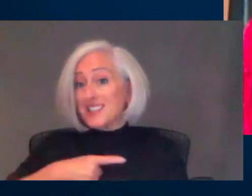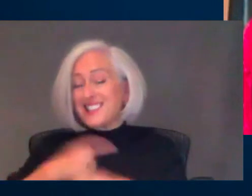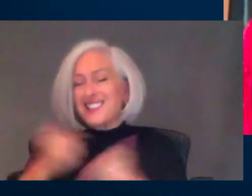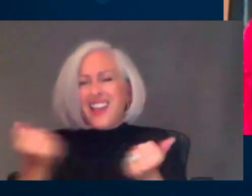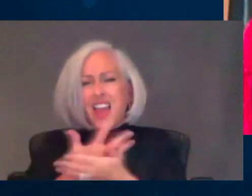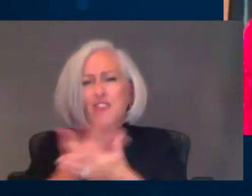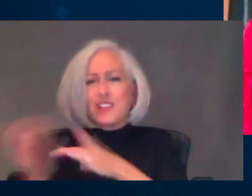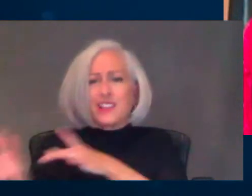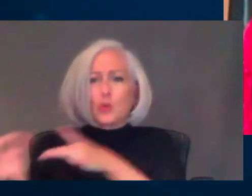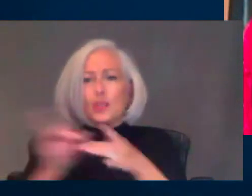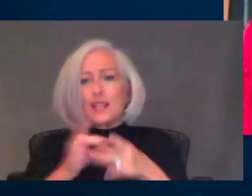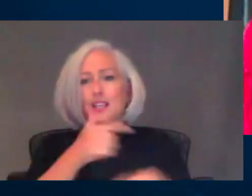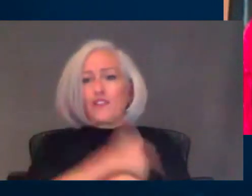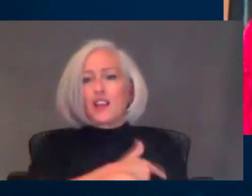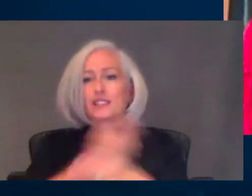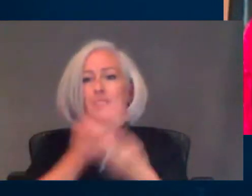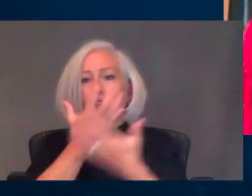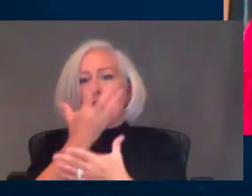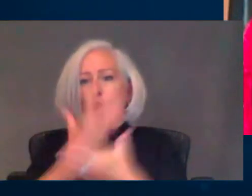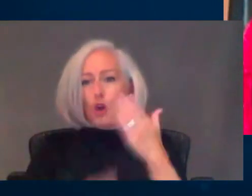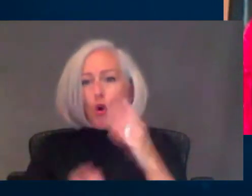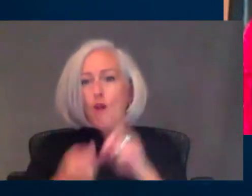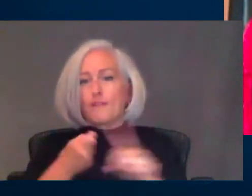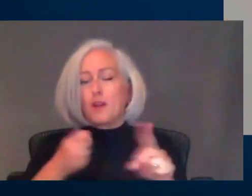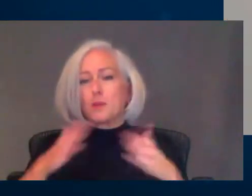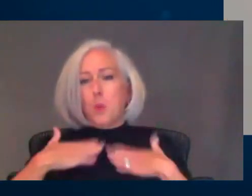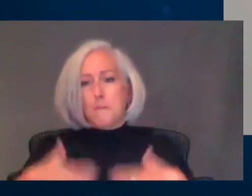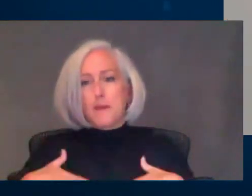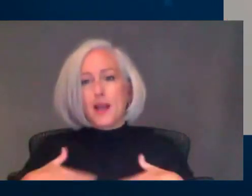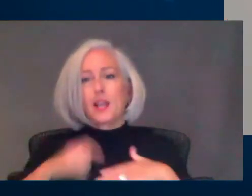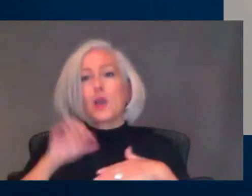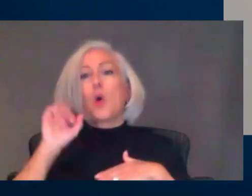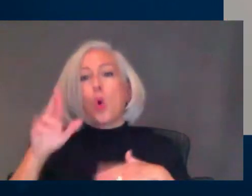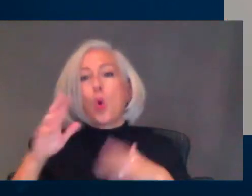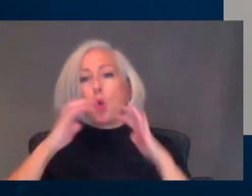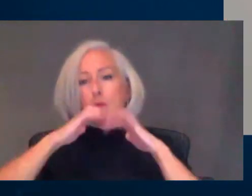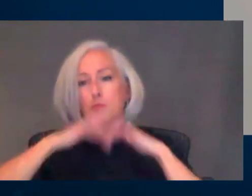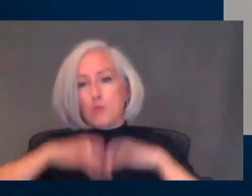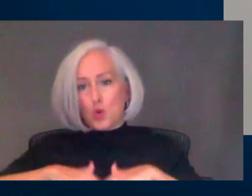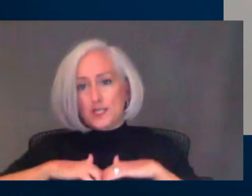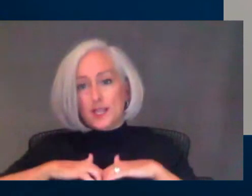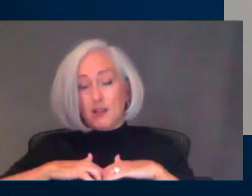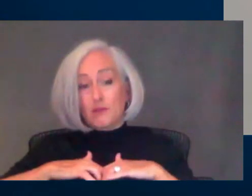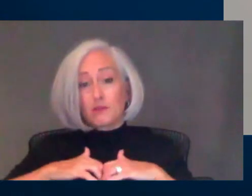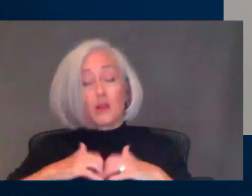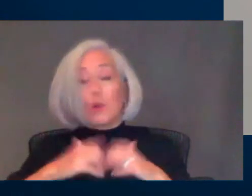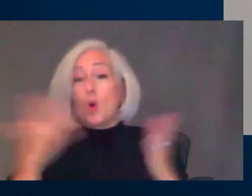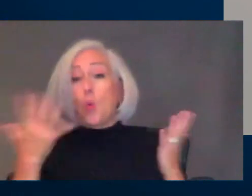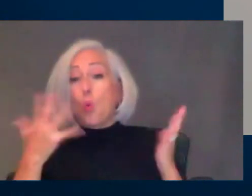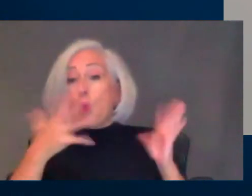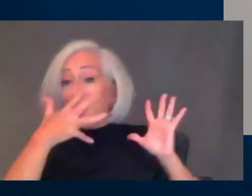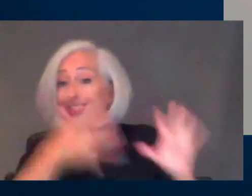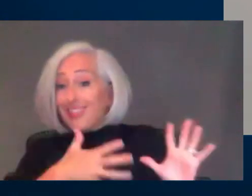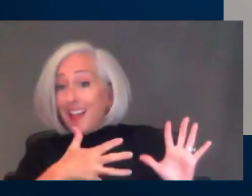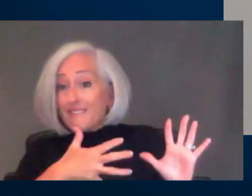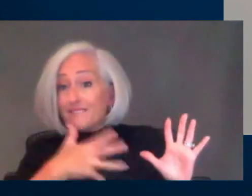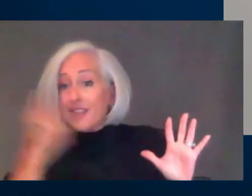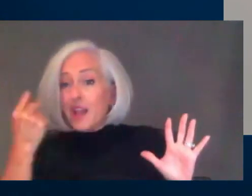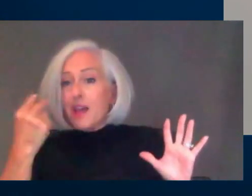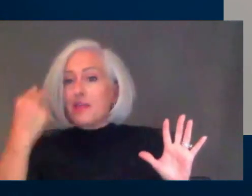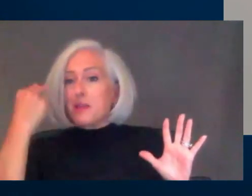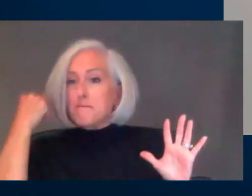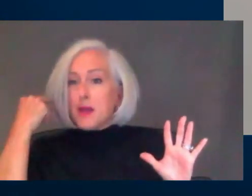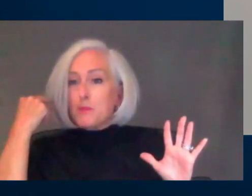The technology for these has been developed over the last 40 years. And there's a 1-year story, but there's also